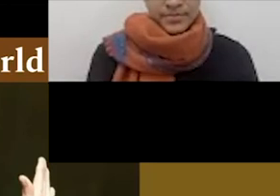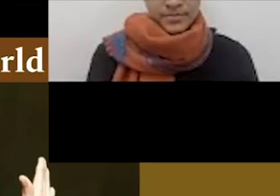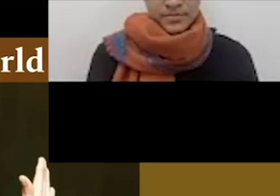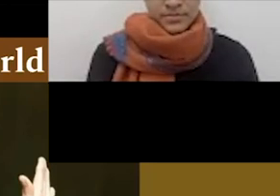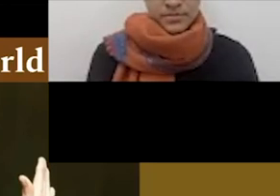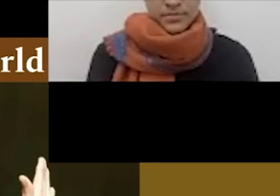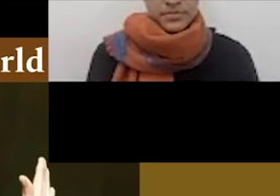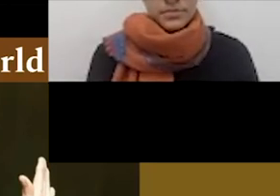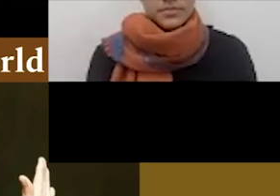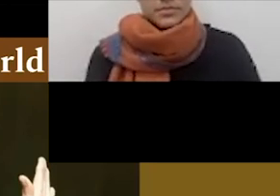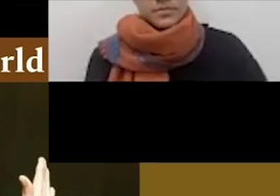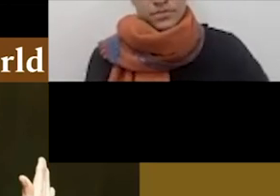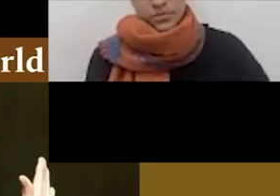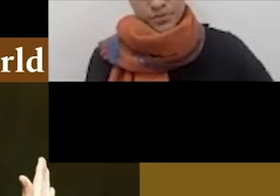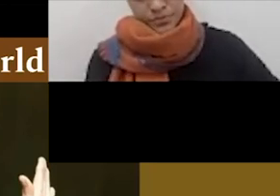Of